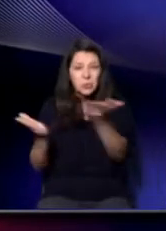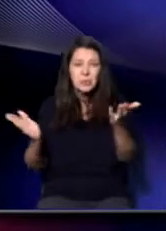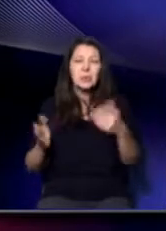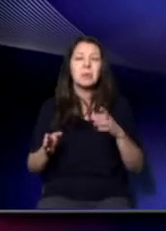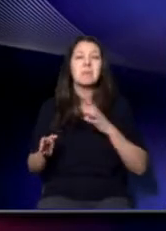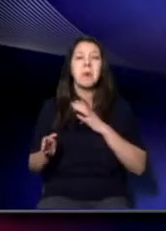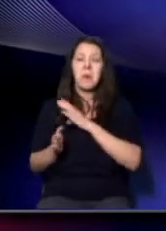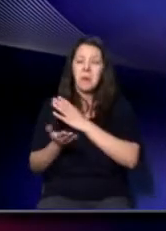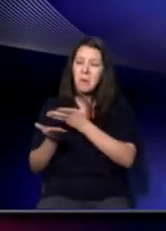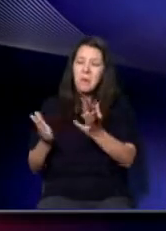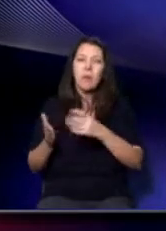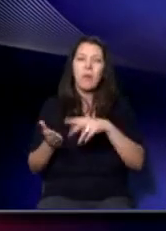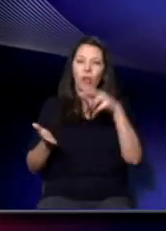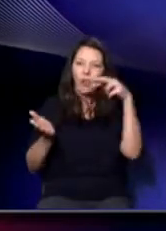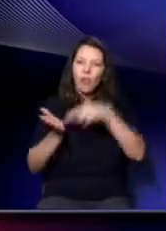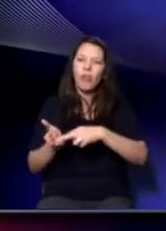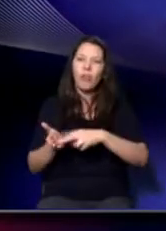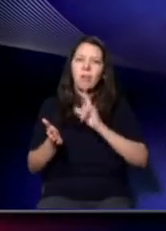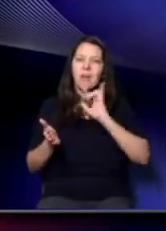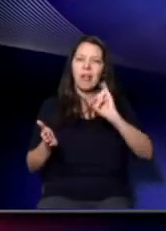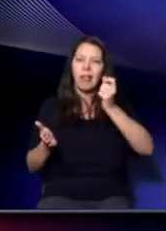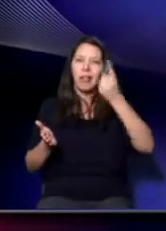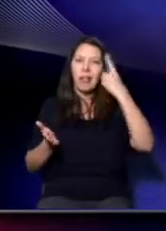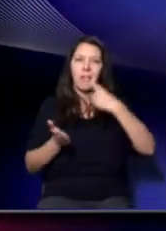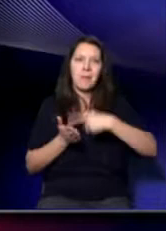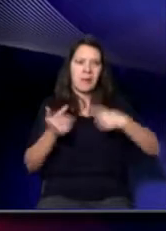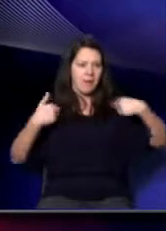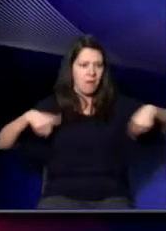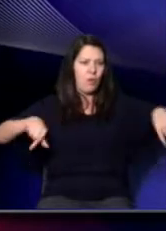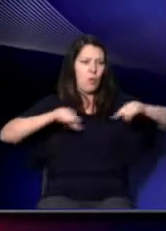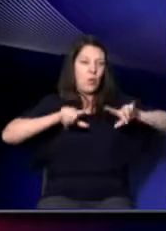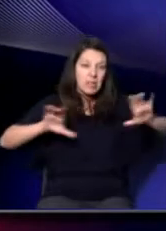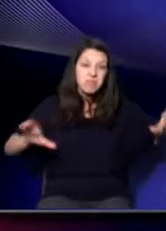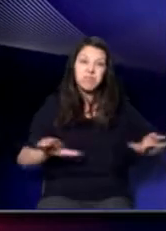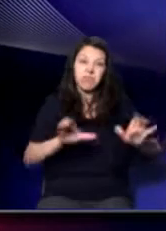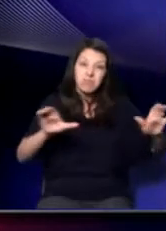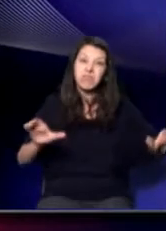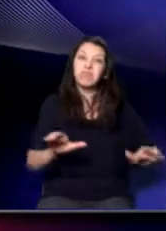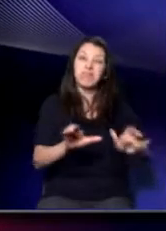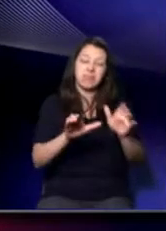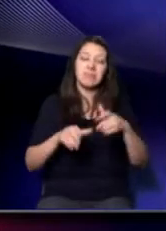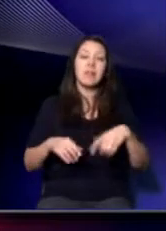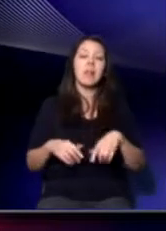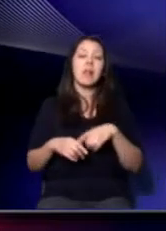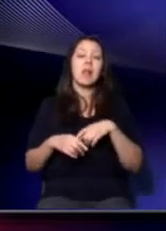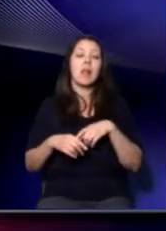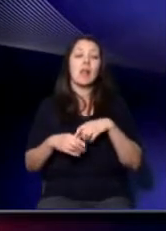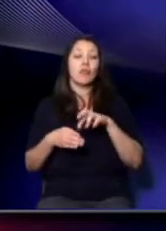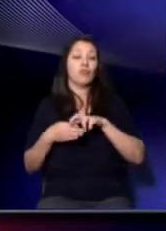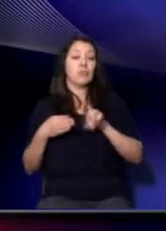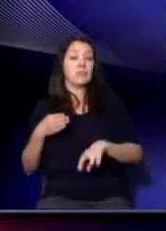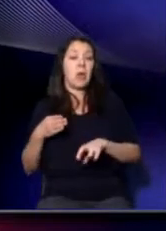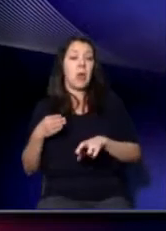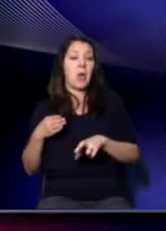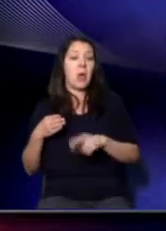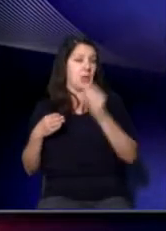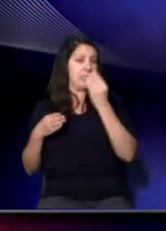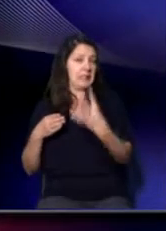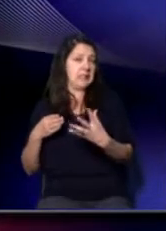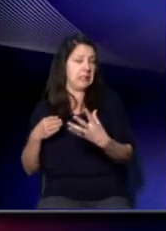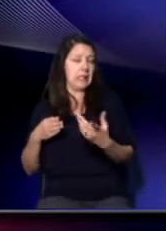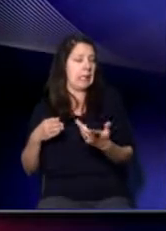see what we are doing. I cannot give you results, not